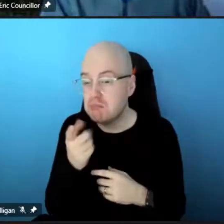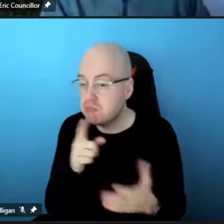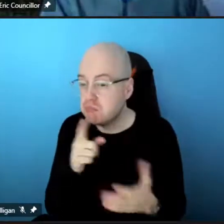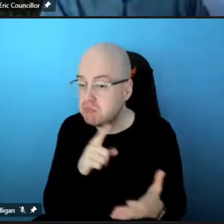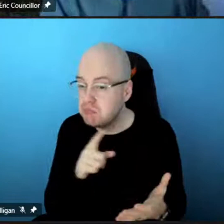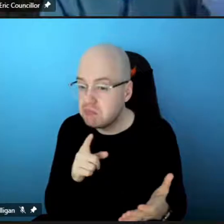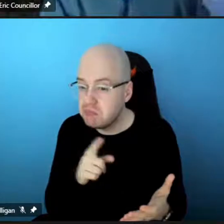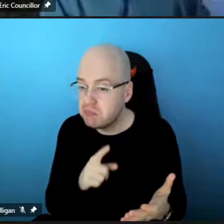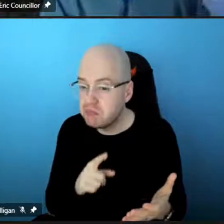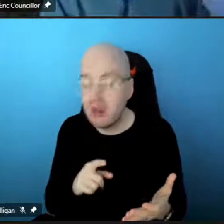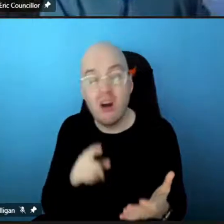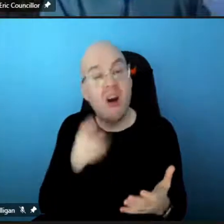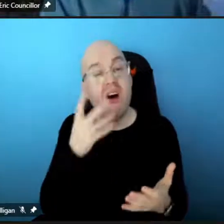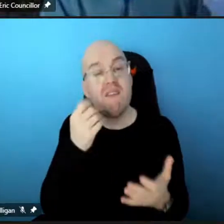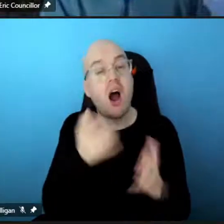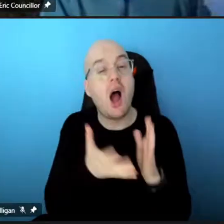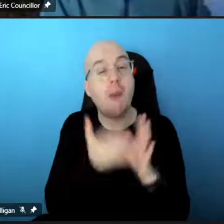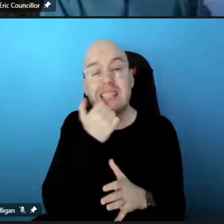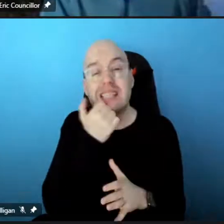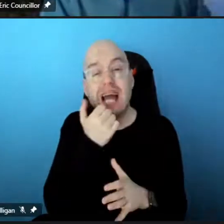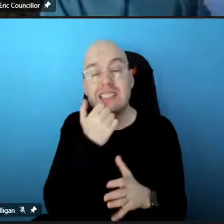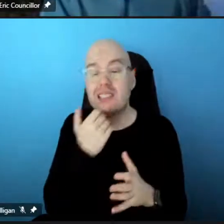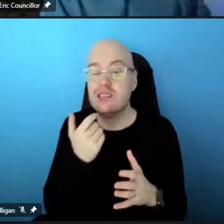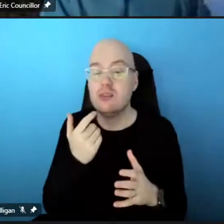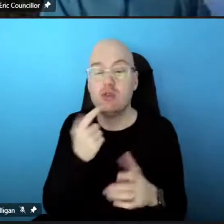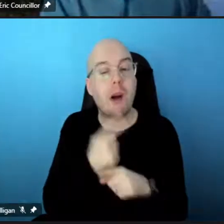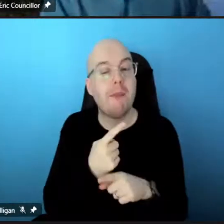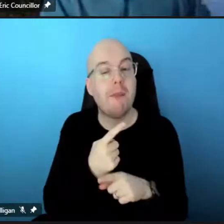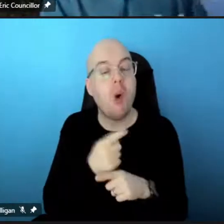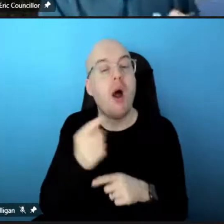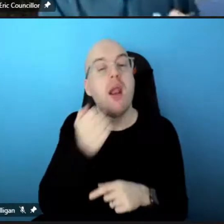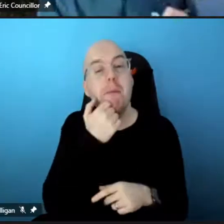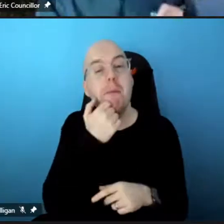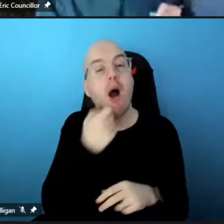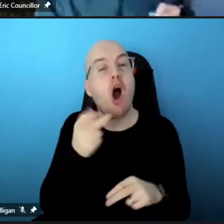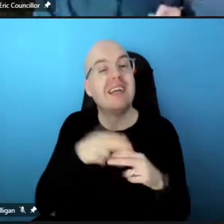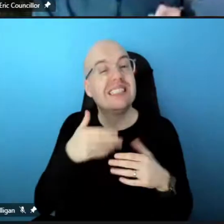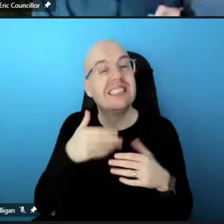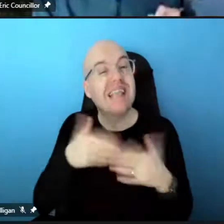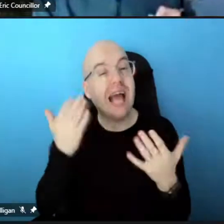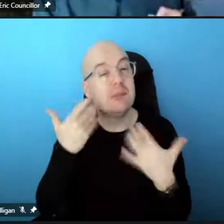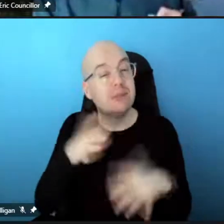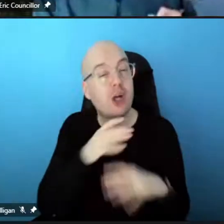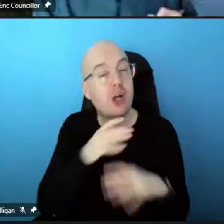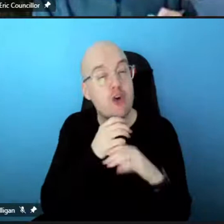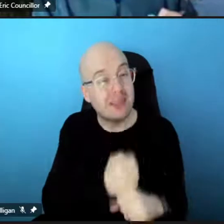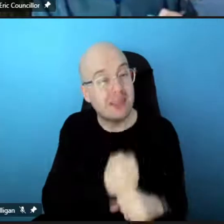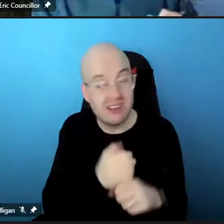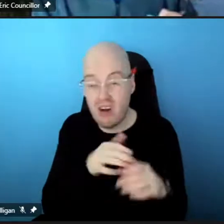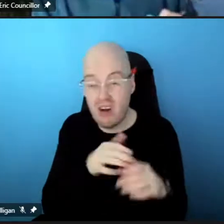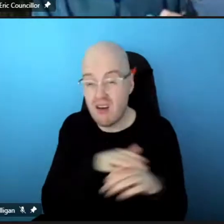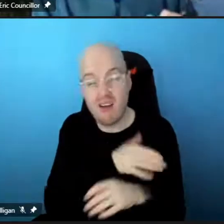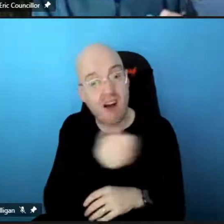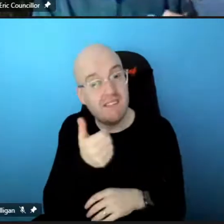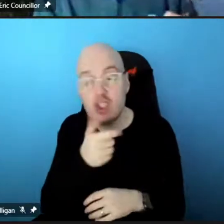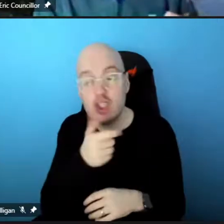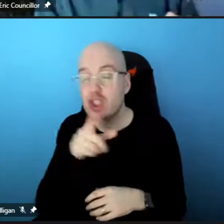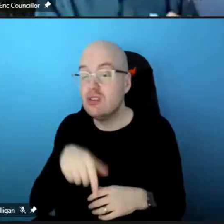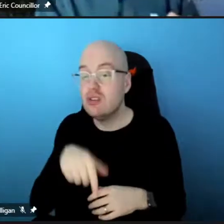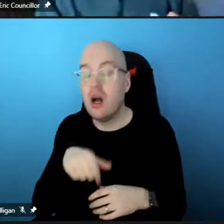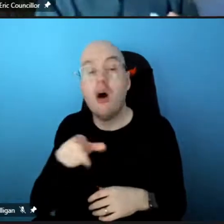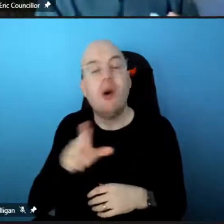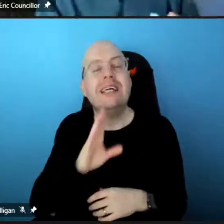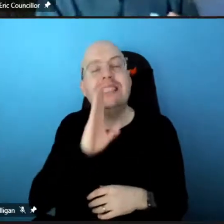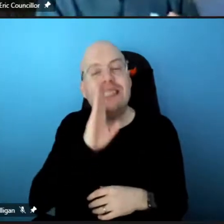updates in terms of the number of days that have been committed, and the work that's ongoing within the Council's Serious and Organised Crime